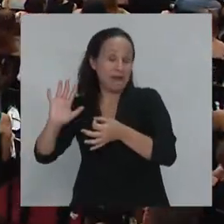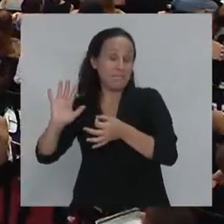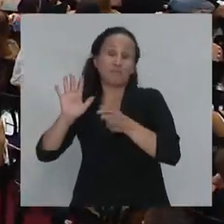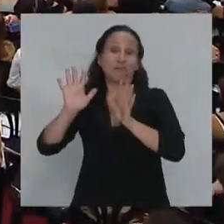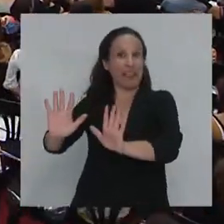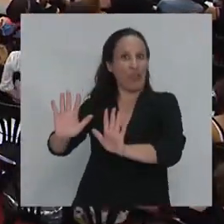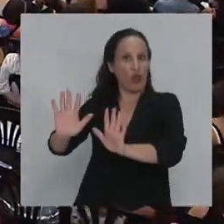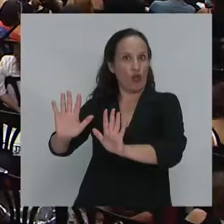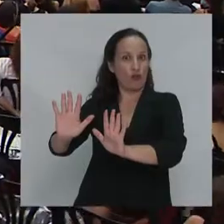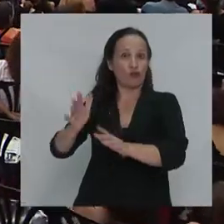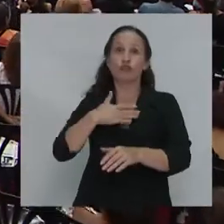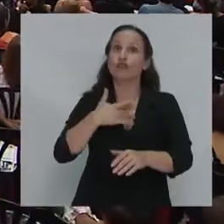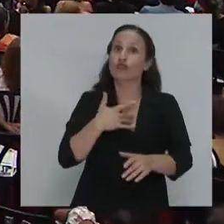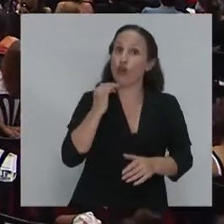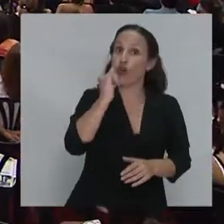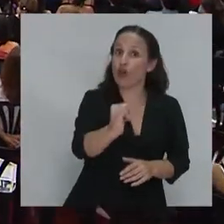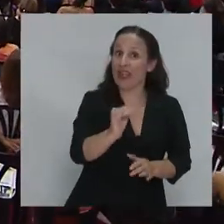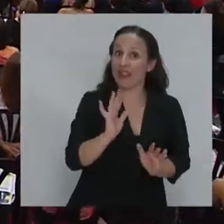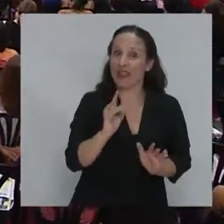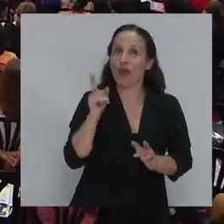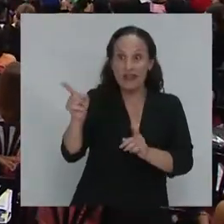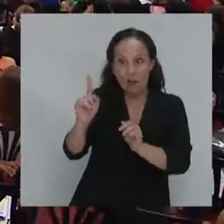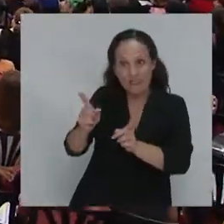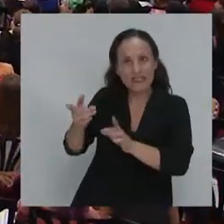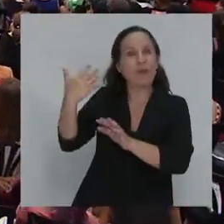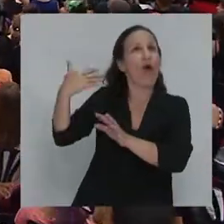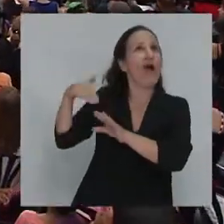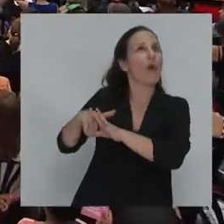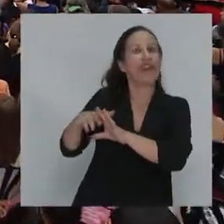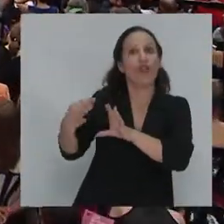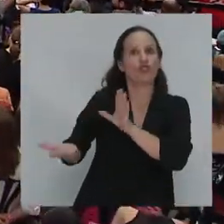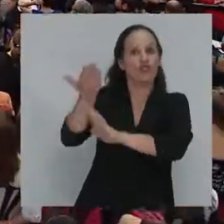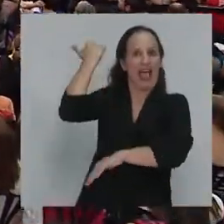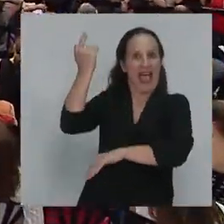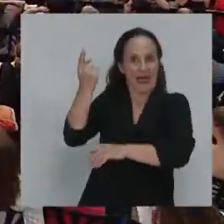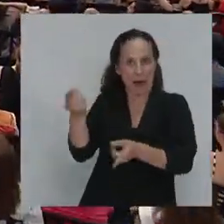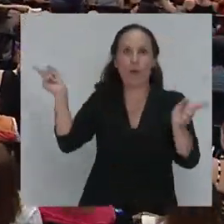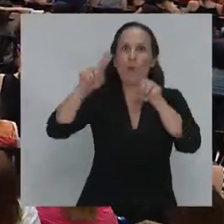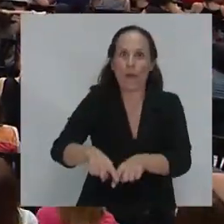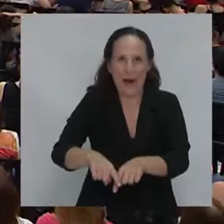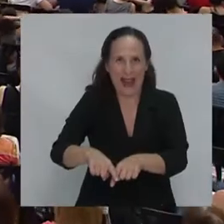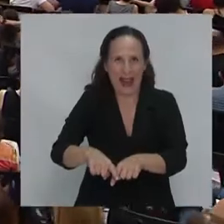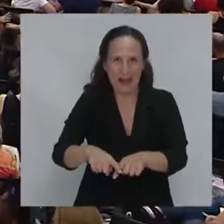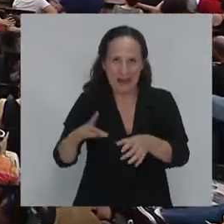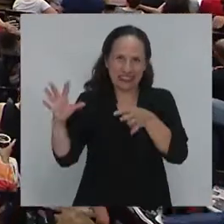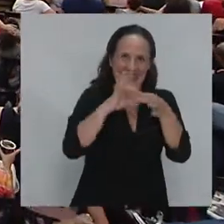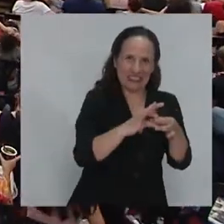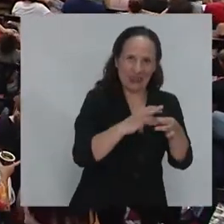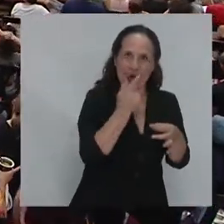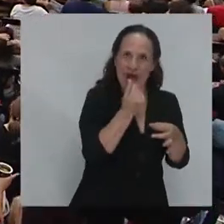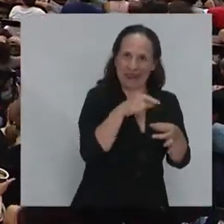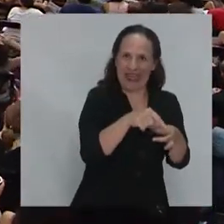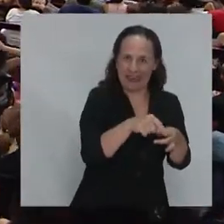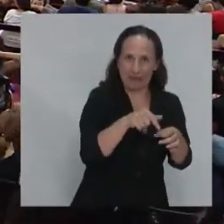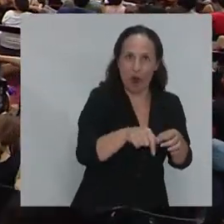story that you can tell that applies to modern capitalism and gives you some answers about the limits of what we want to do that has been the